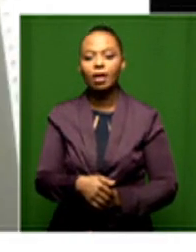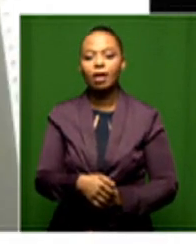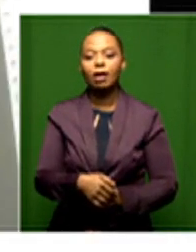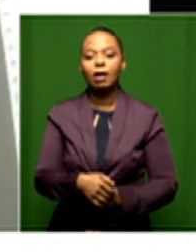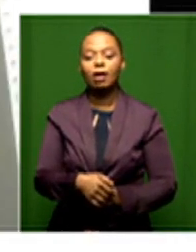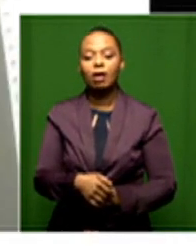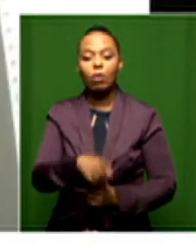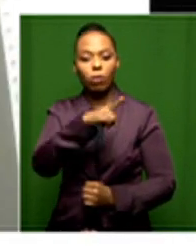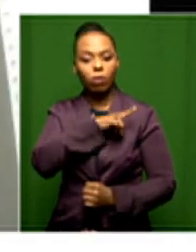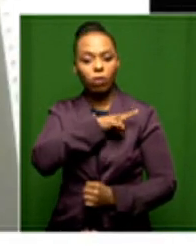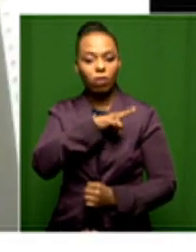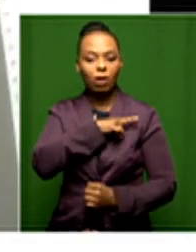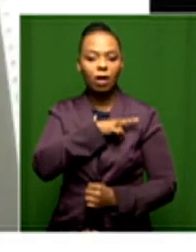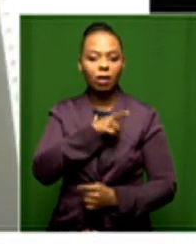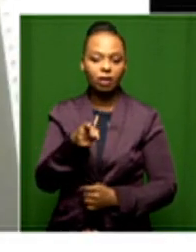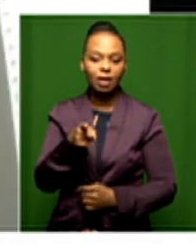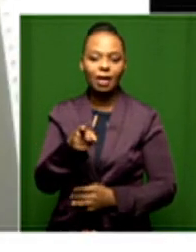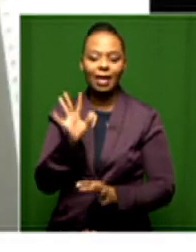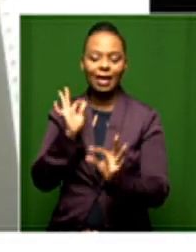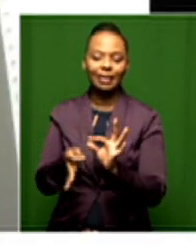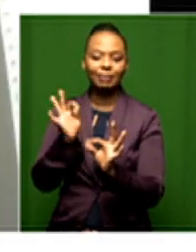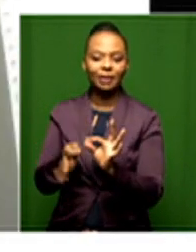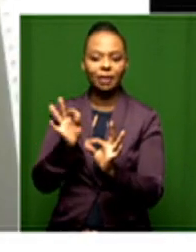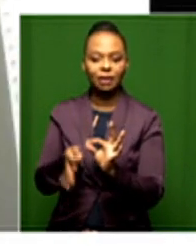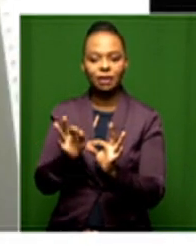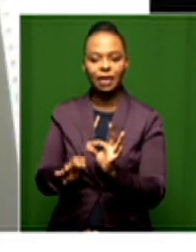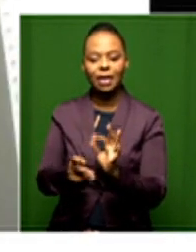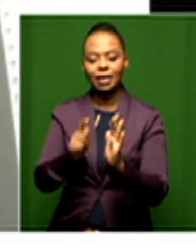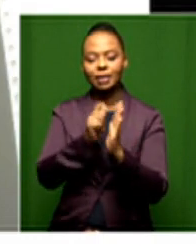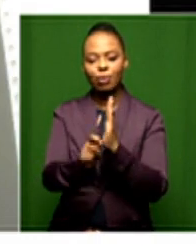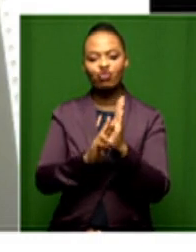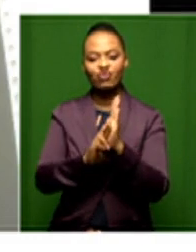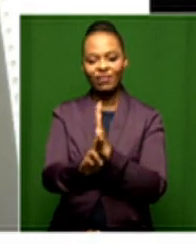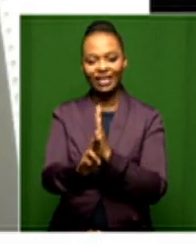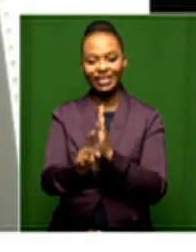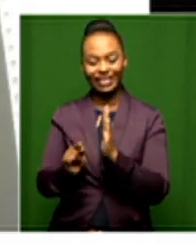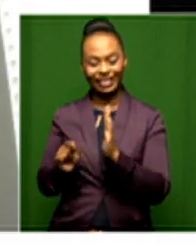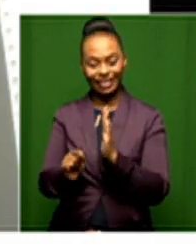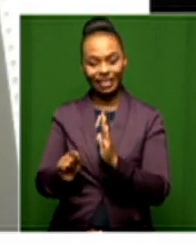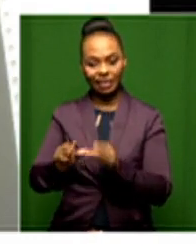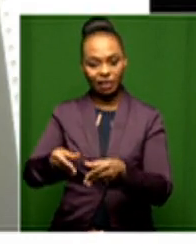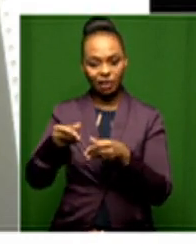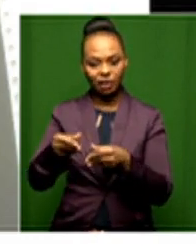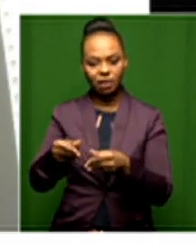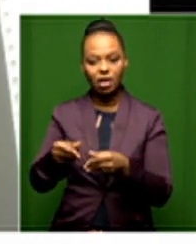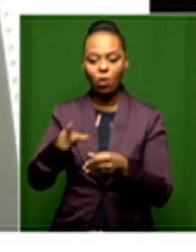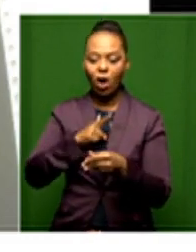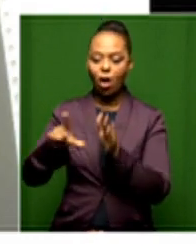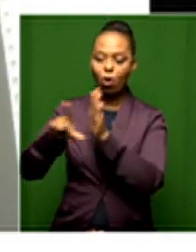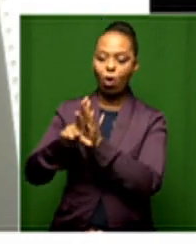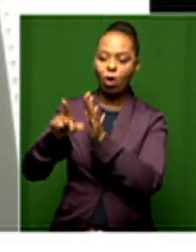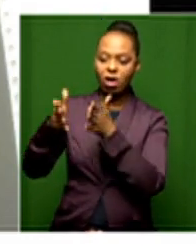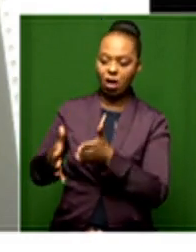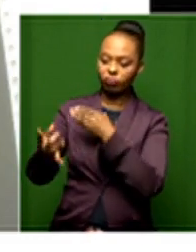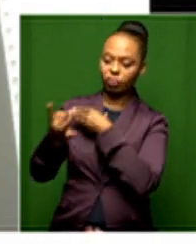we are informed that the interpretation of the terms of reference by our legal advisors was such